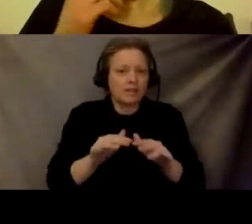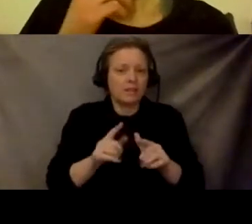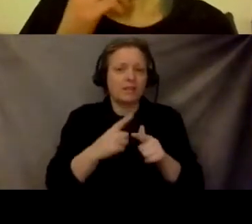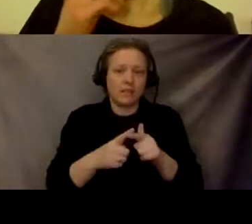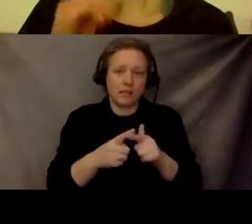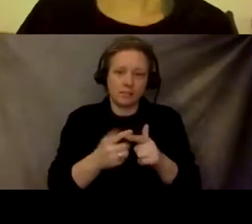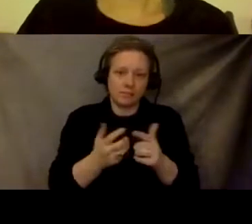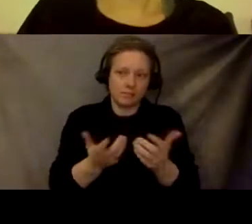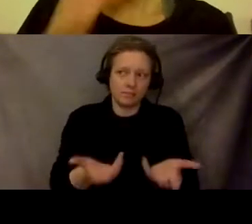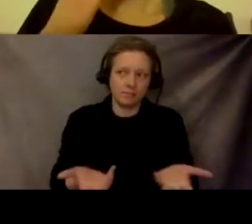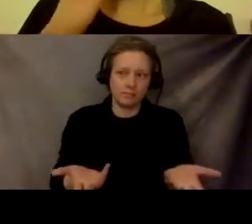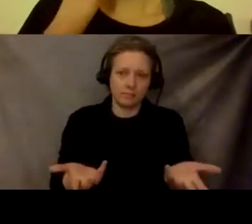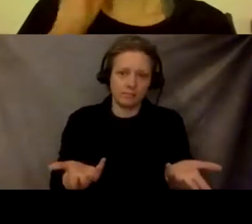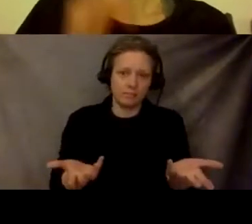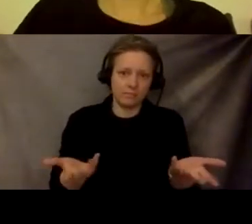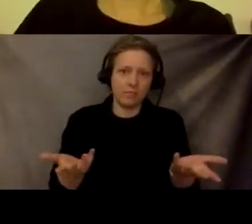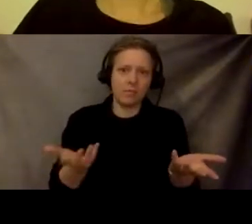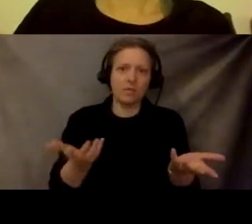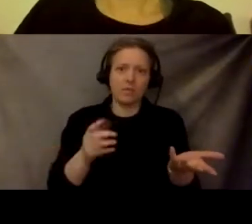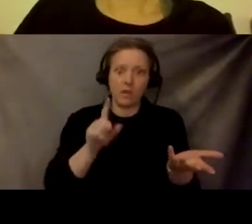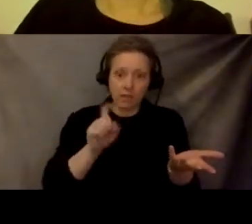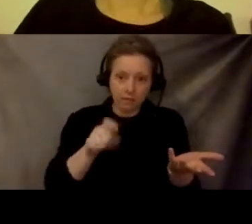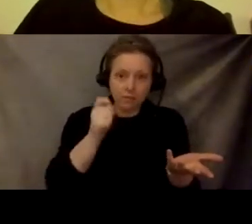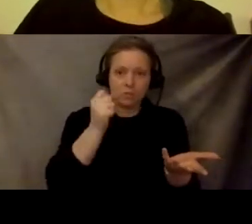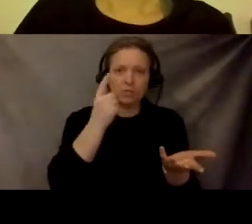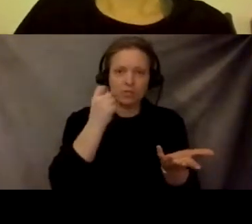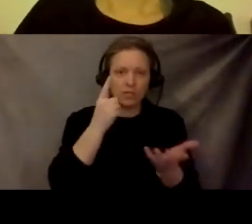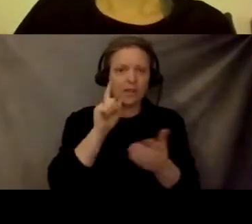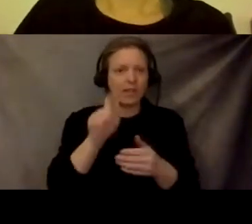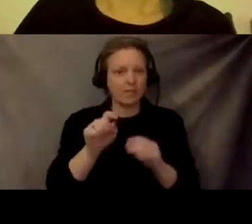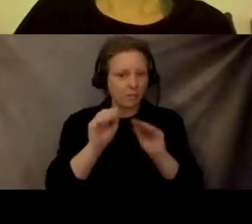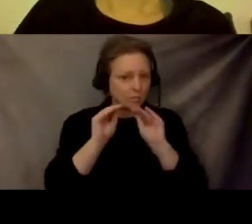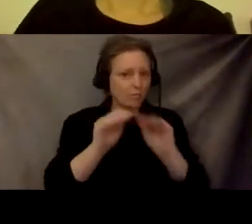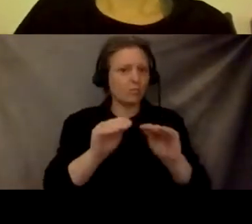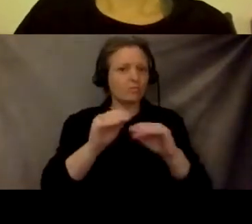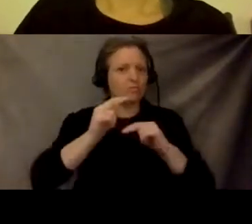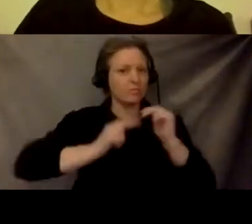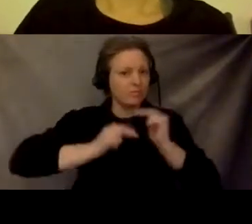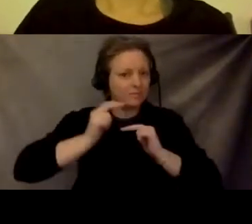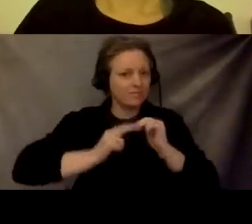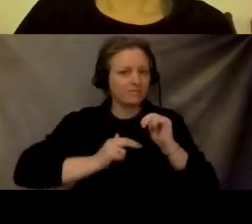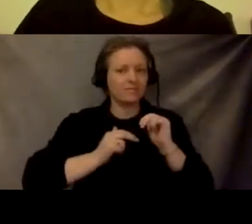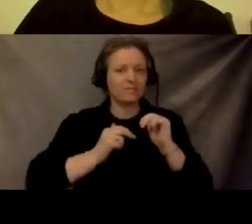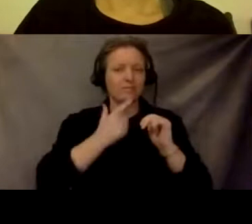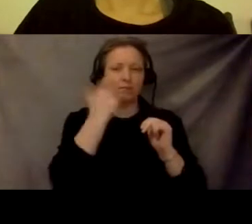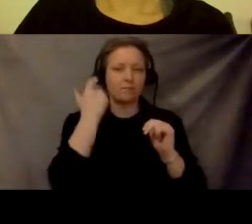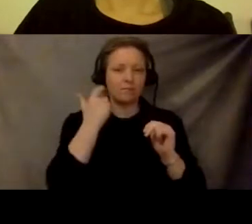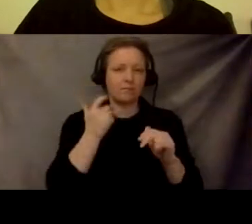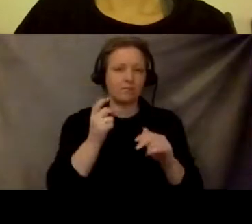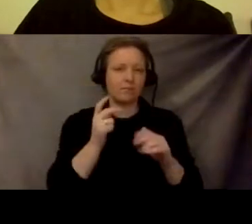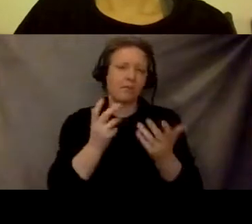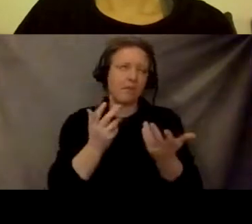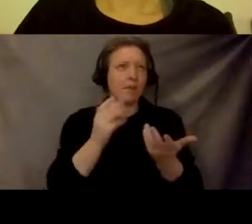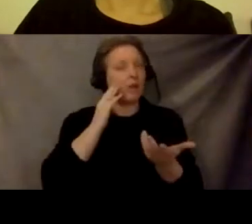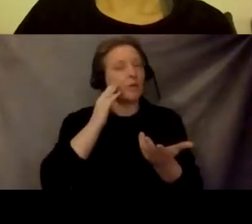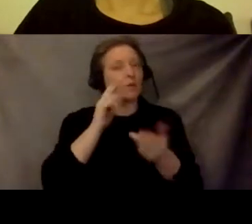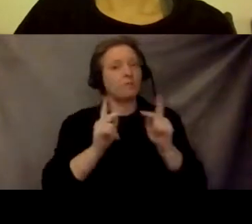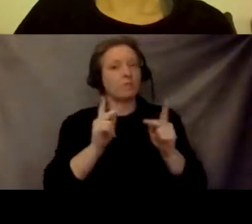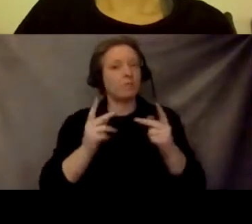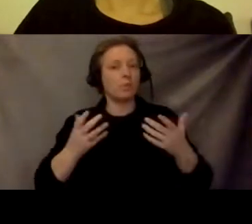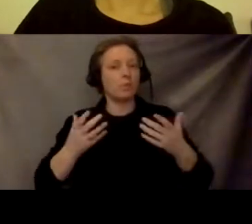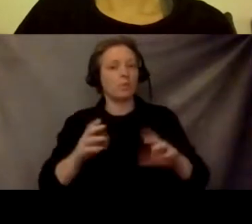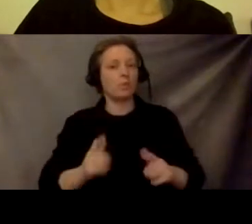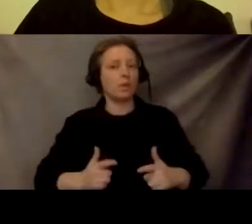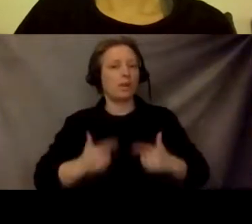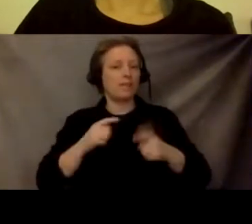you're going to have to place some facilities in there because not everybody wants to live in a 15-story tower, but maybe I will in the